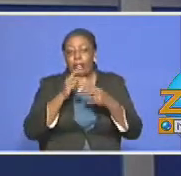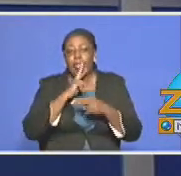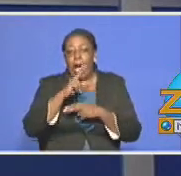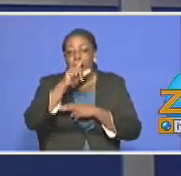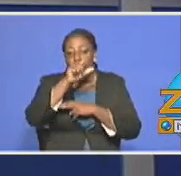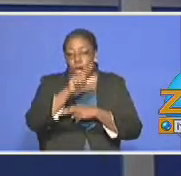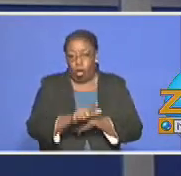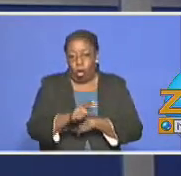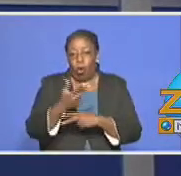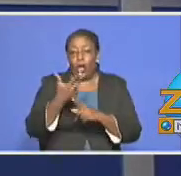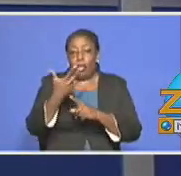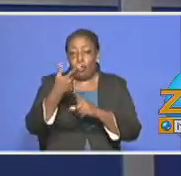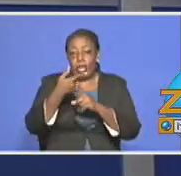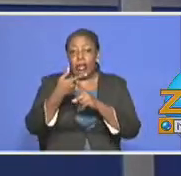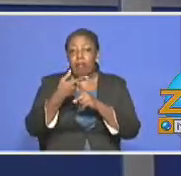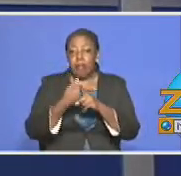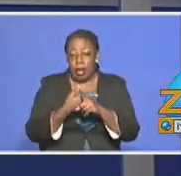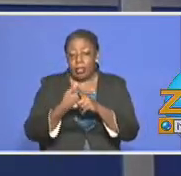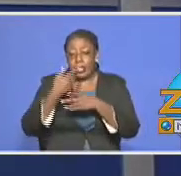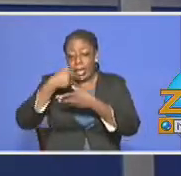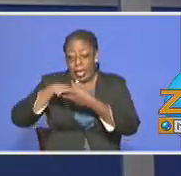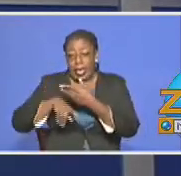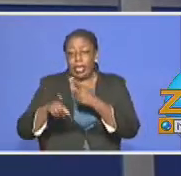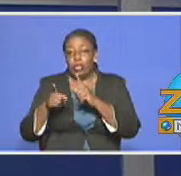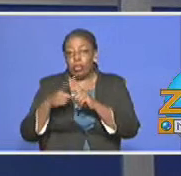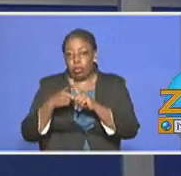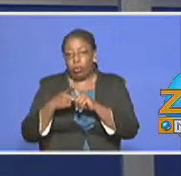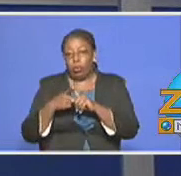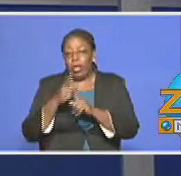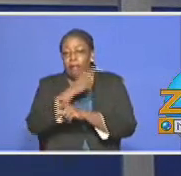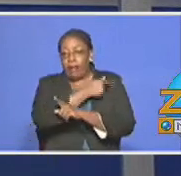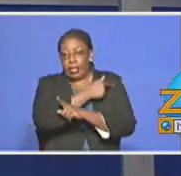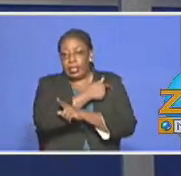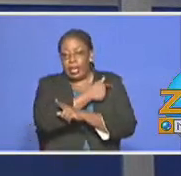some 3 months into a countrywide campaign.